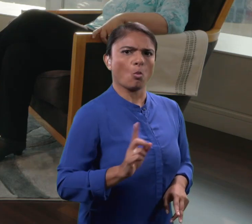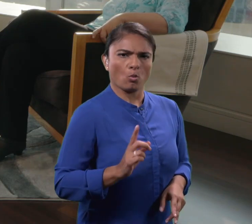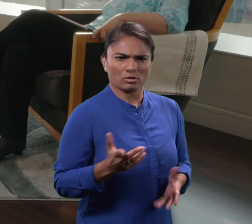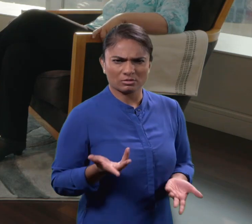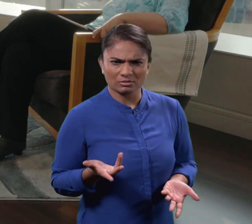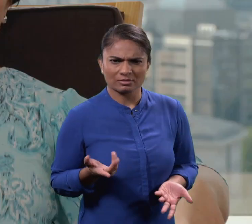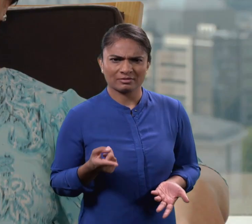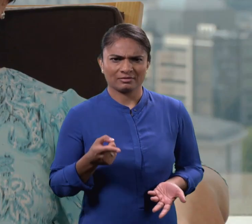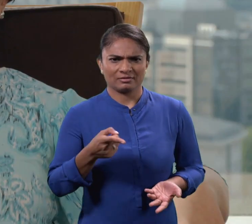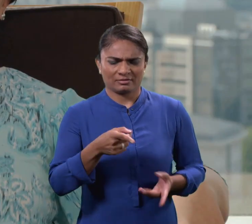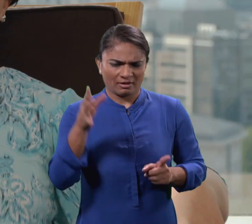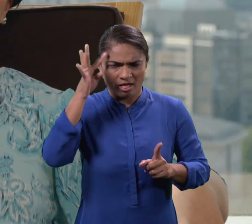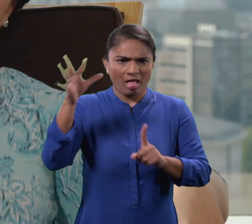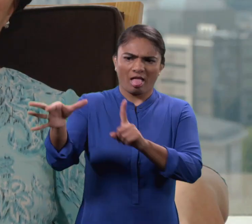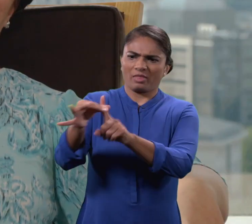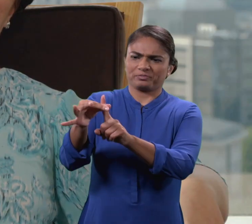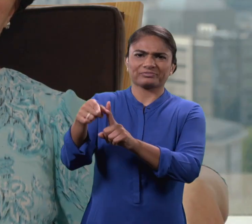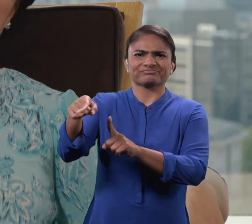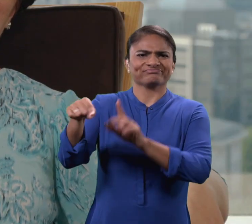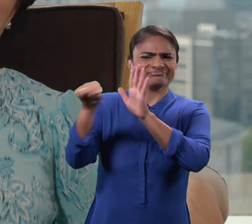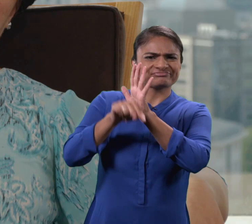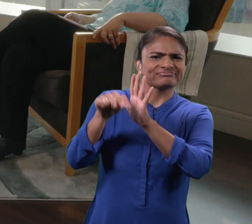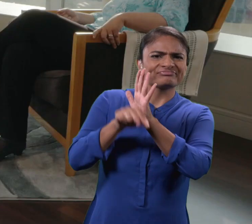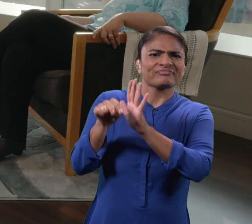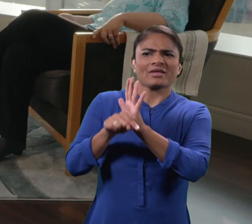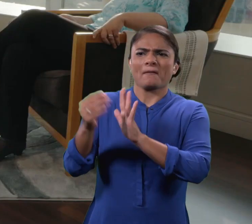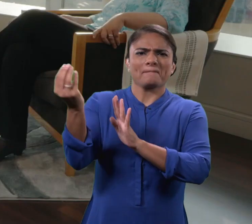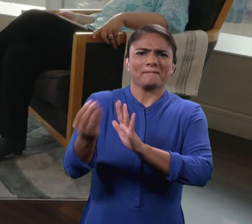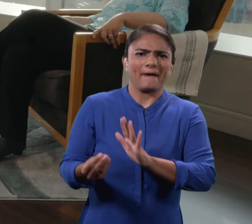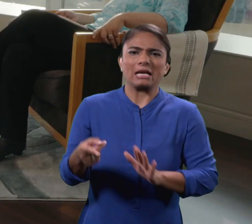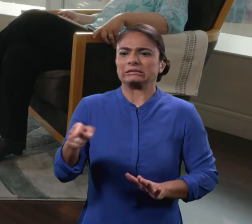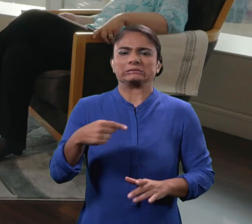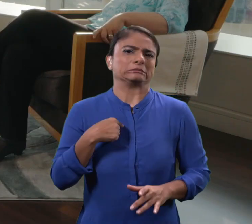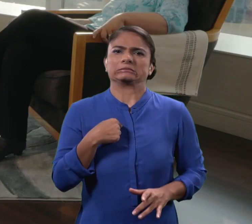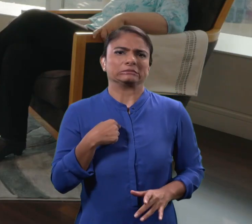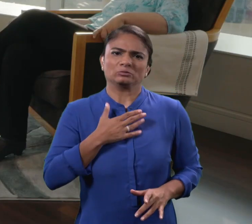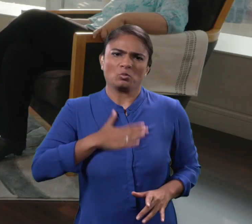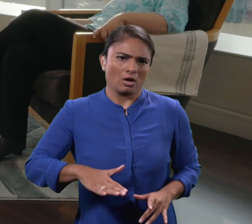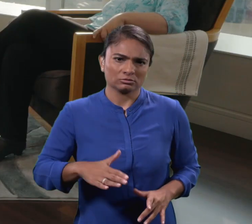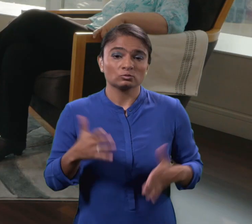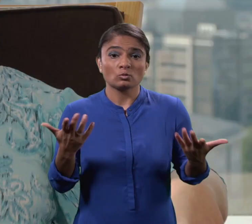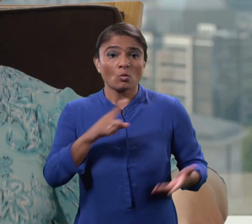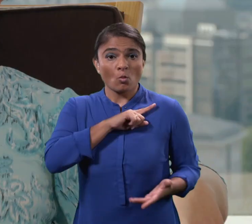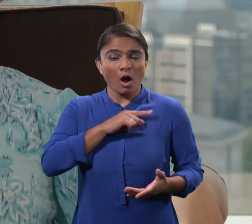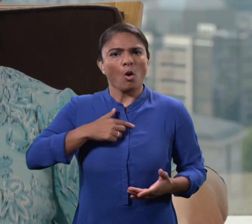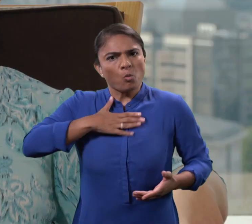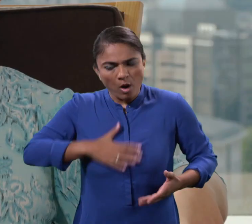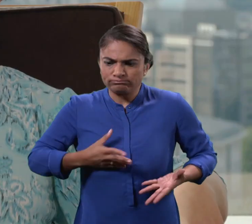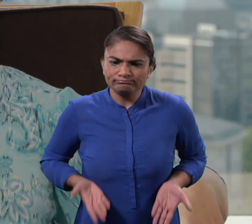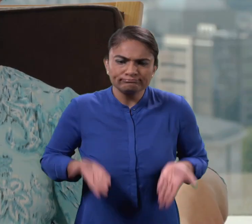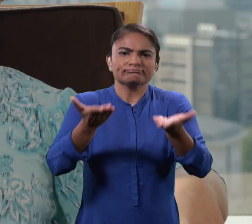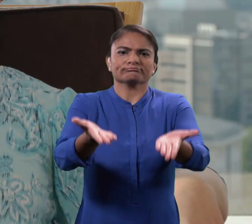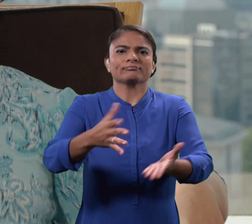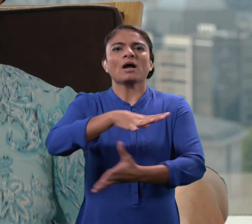from that person, they're going to associate it with negativity and pain. And that's what we don't want. Because we want to